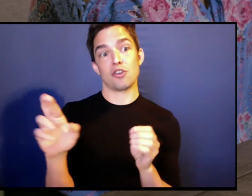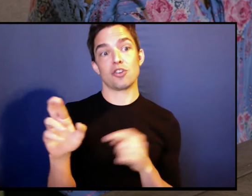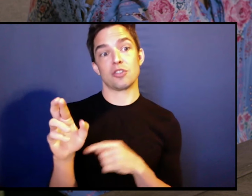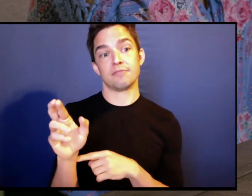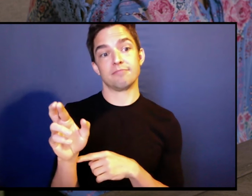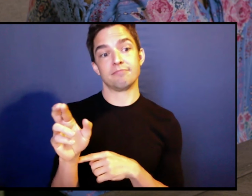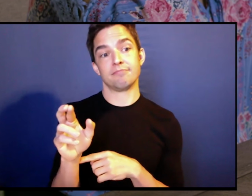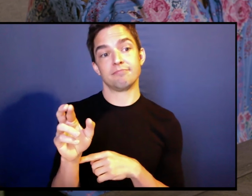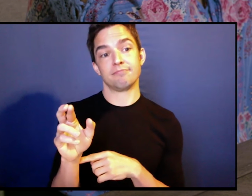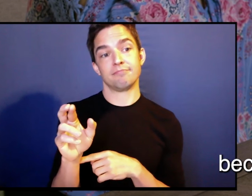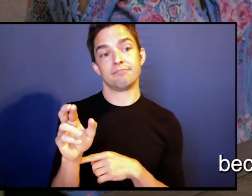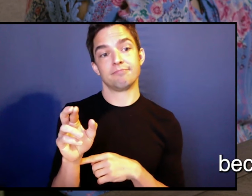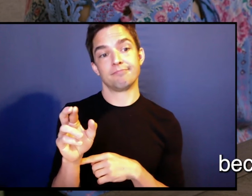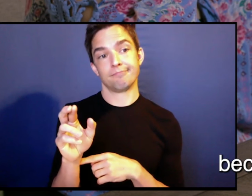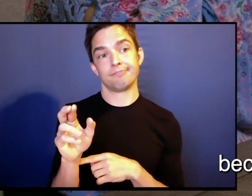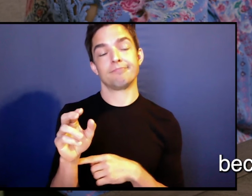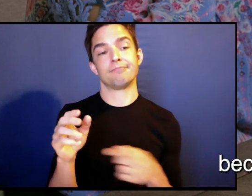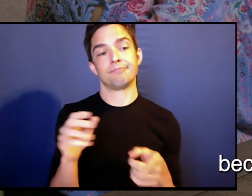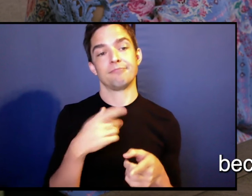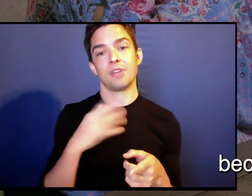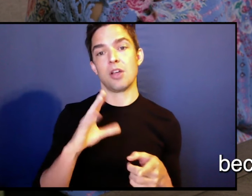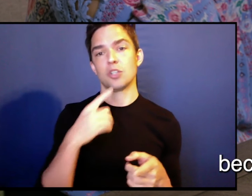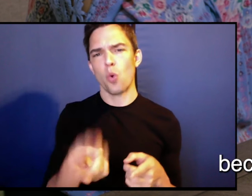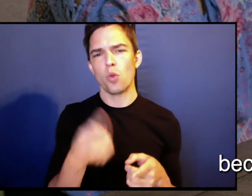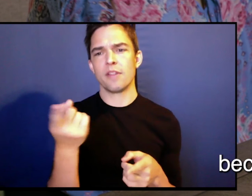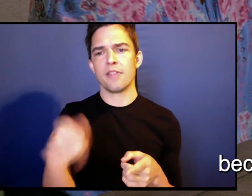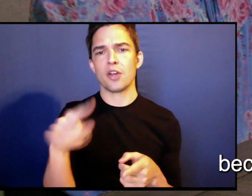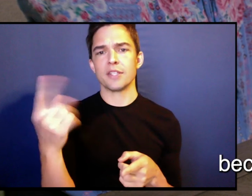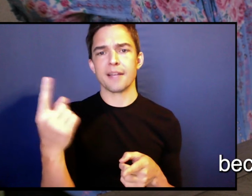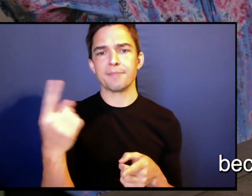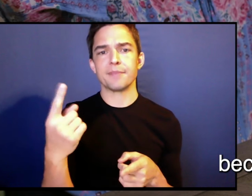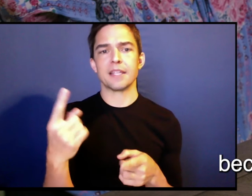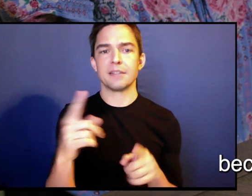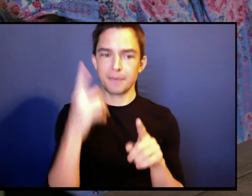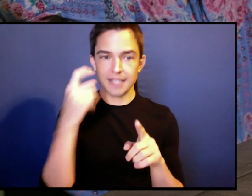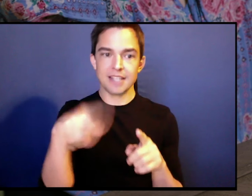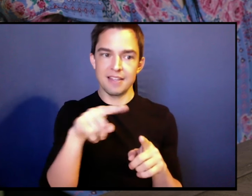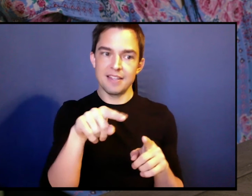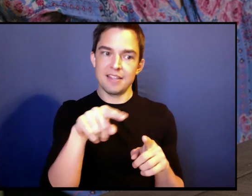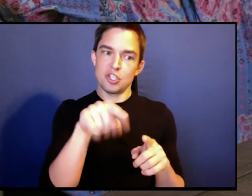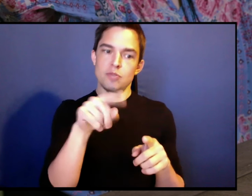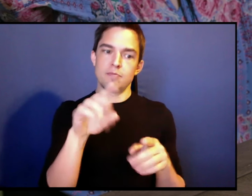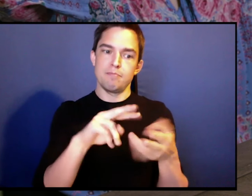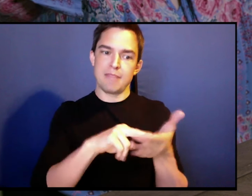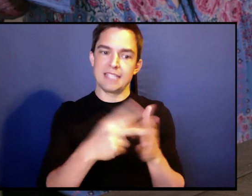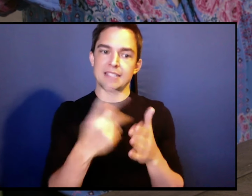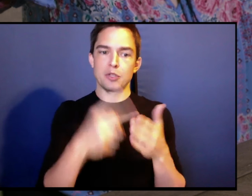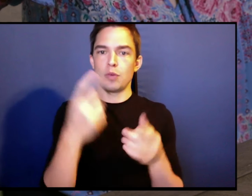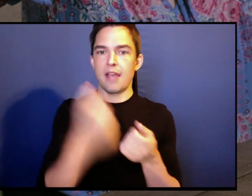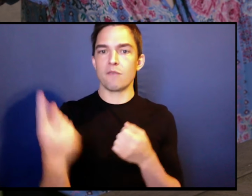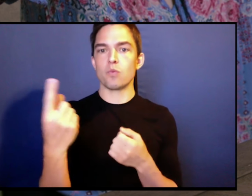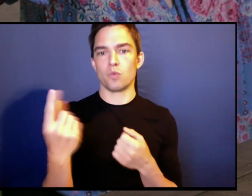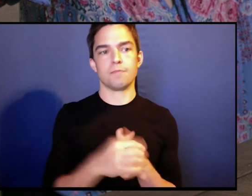told they're nothing because they are something to everyone. One thing